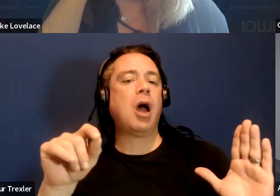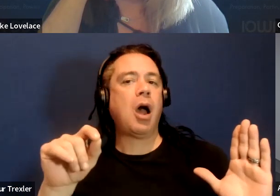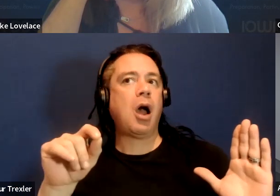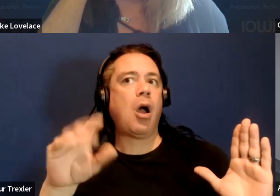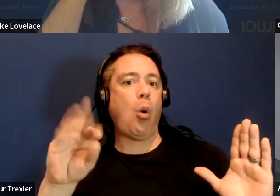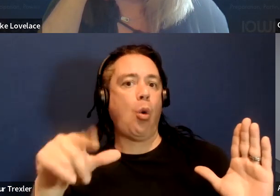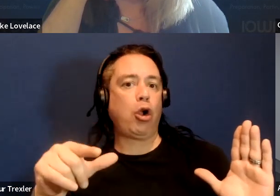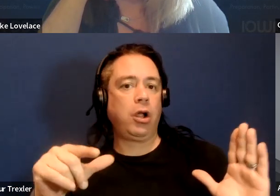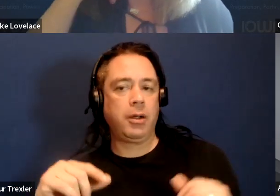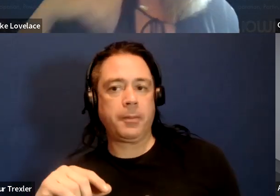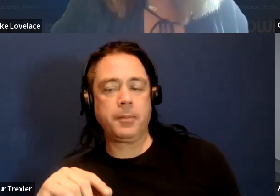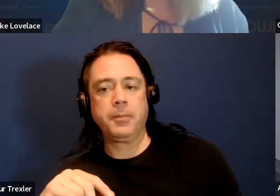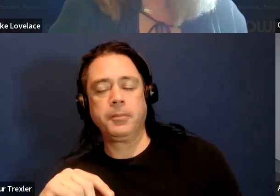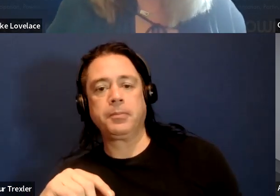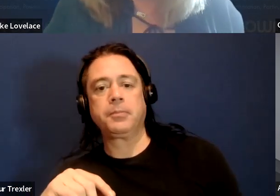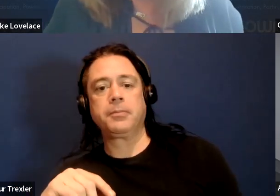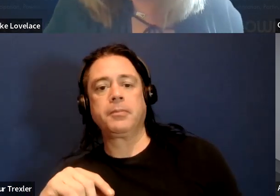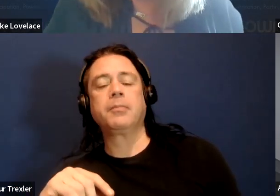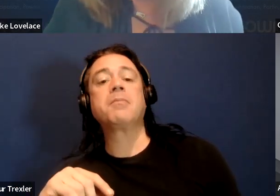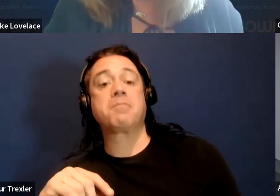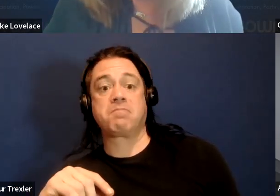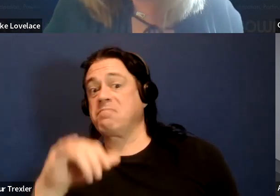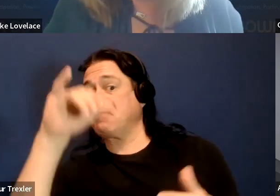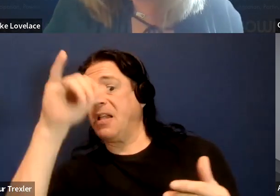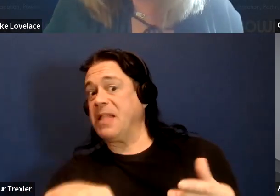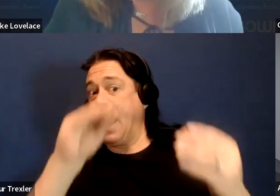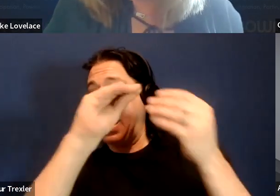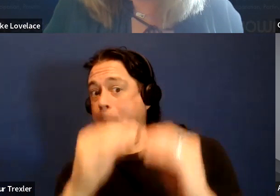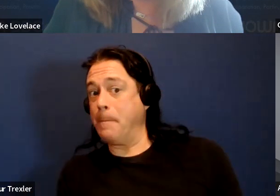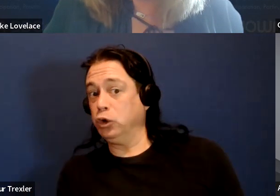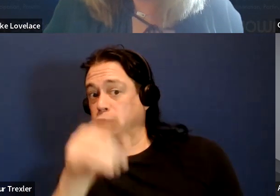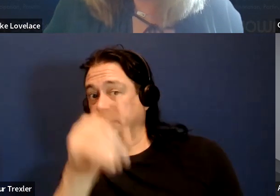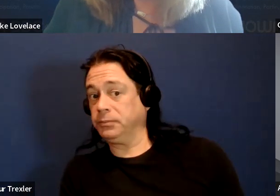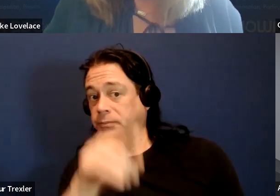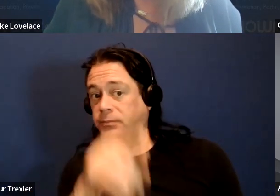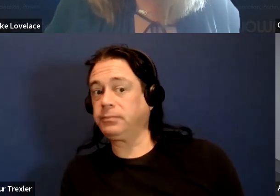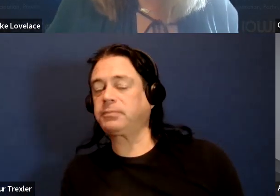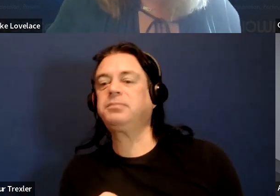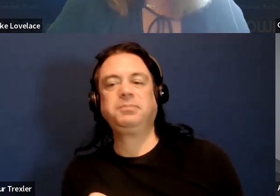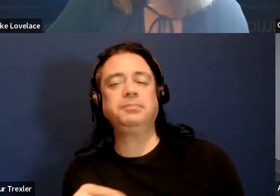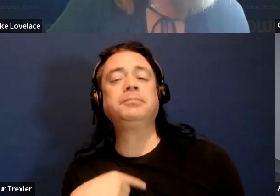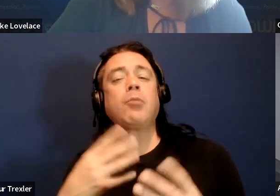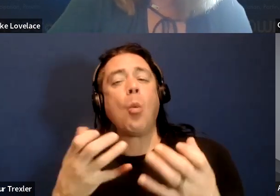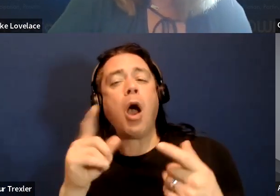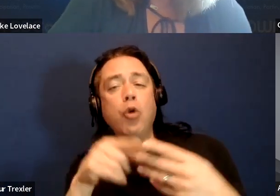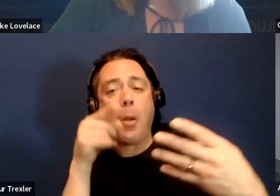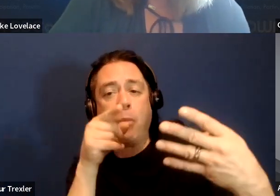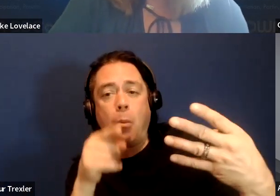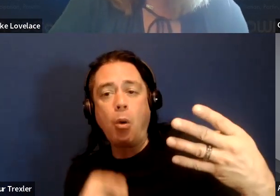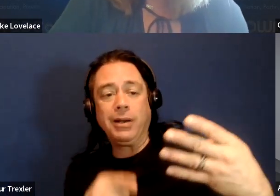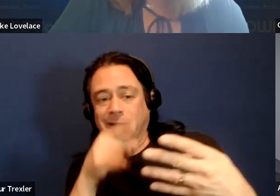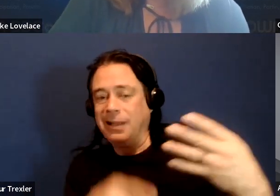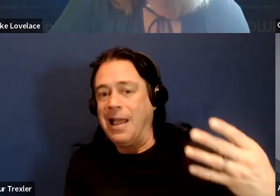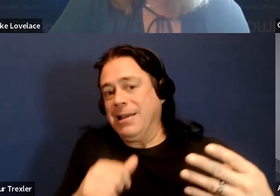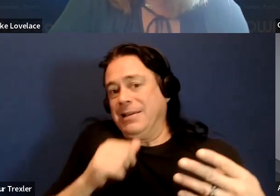iowaddcouncil.org. And so those numbers there, as you see, What I'd like to point out is they're not spending all the